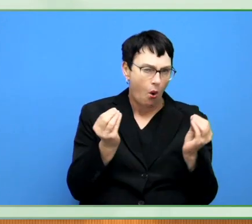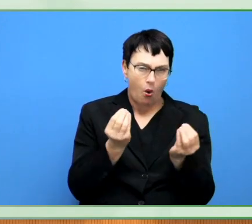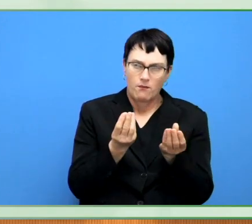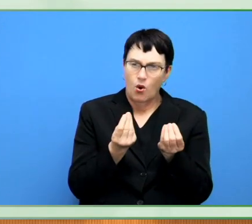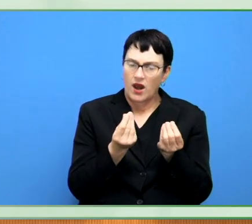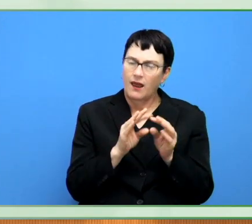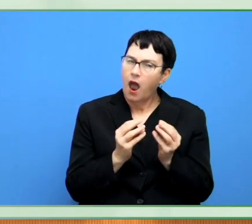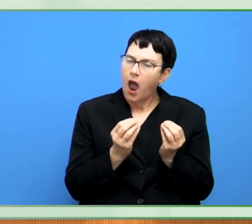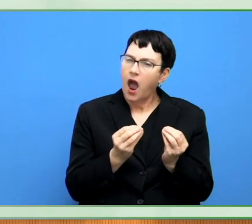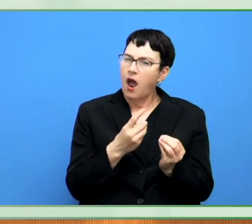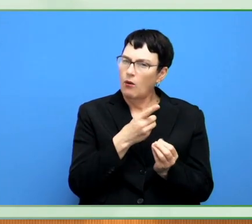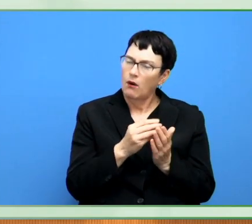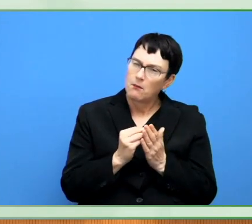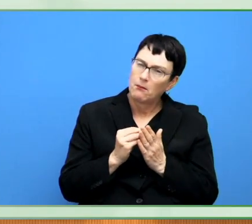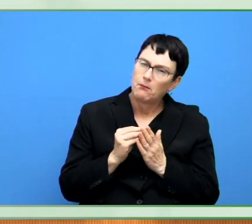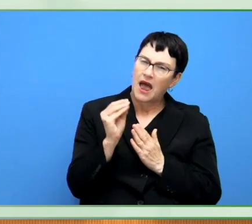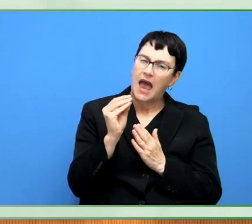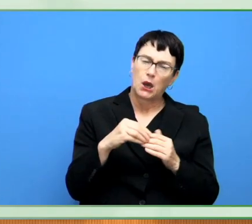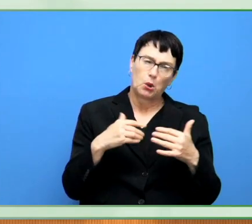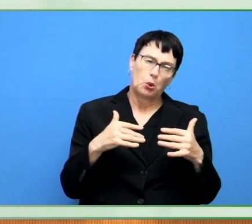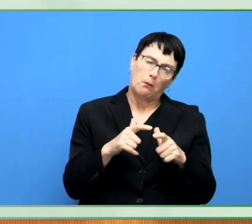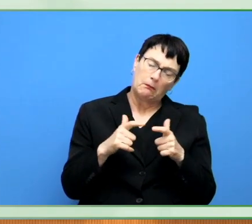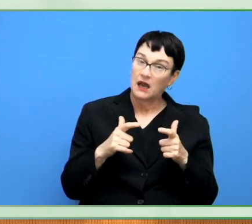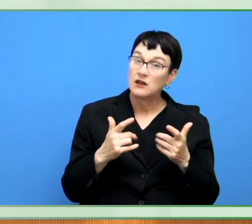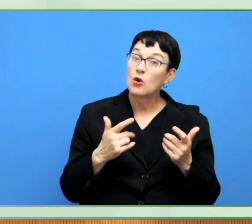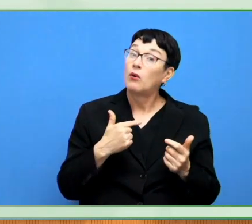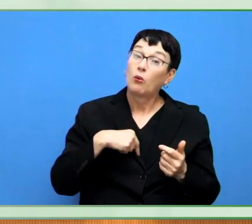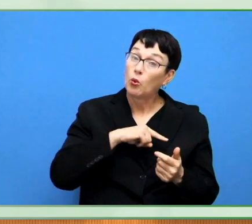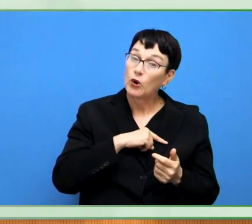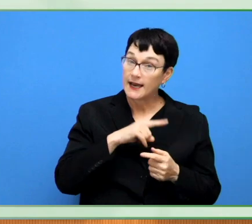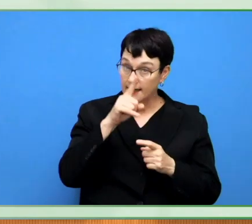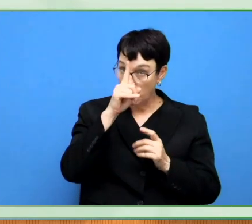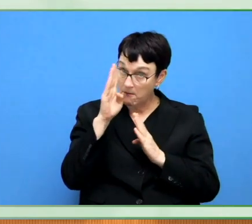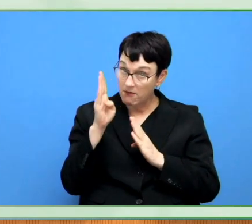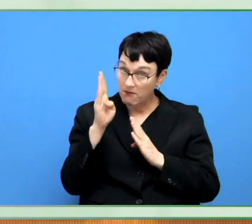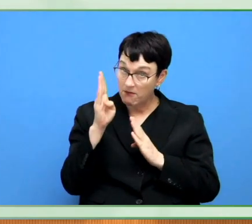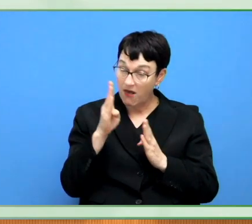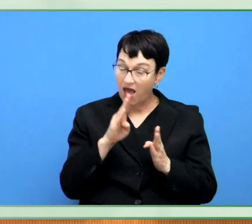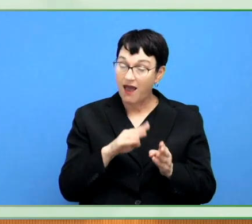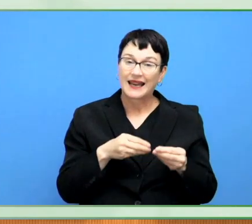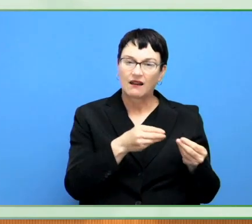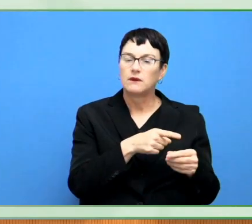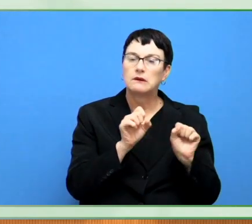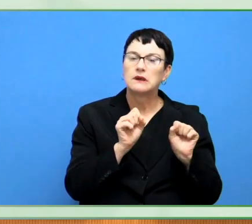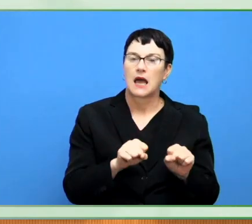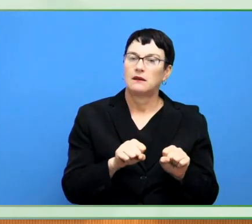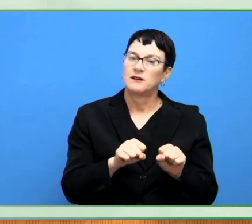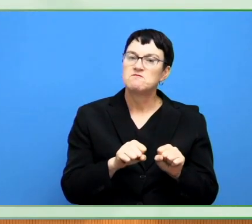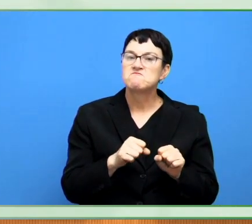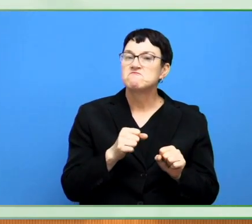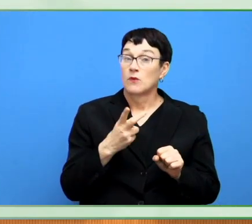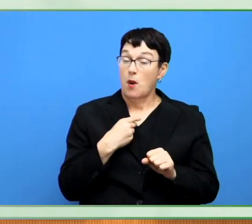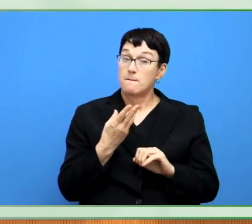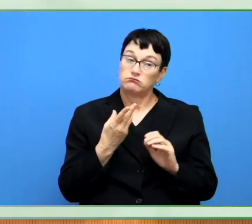in 18 months, 24 months. So just after 3 weeks of the 3D scanning, they will have their prosthesis already. And with